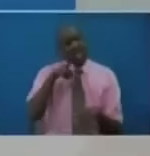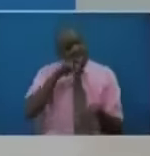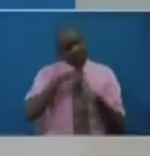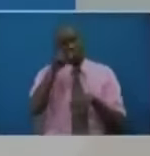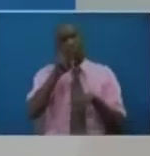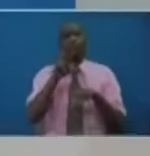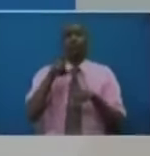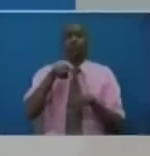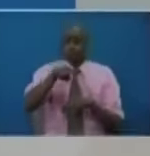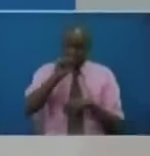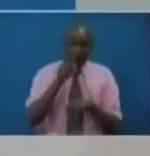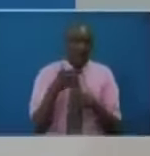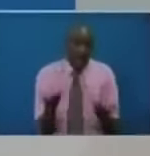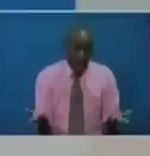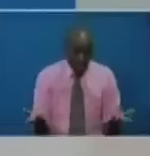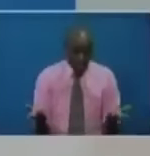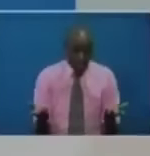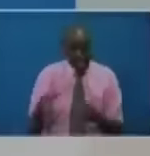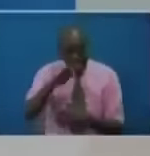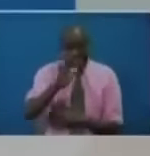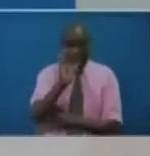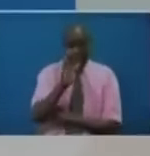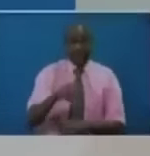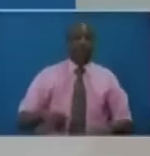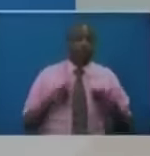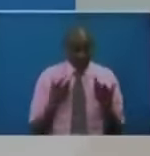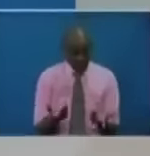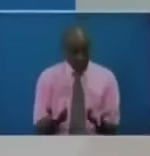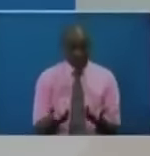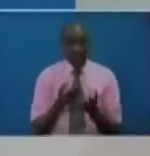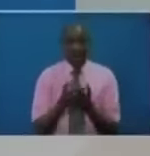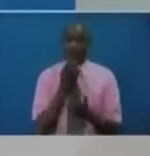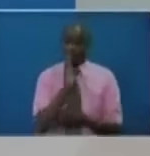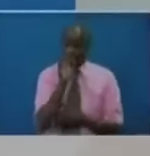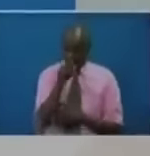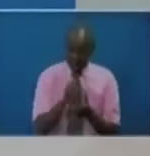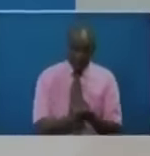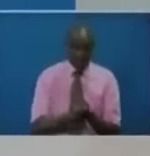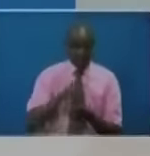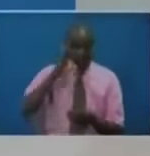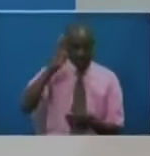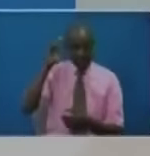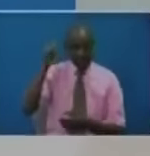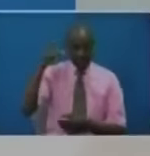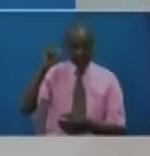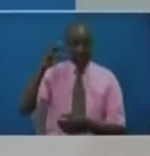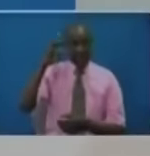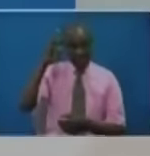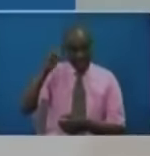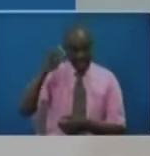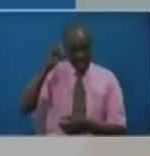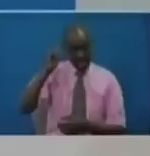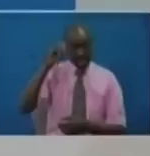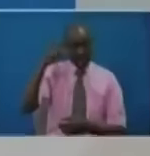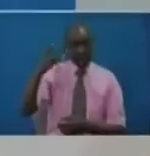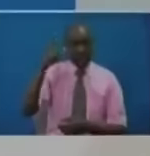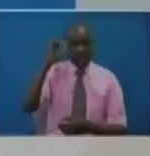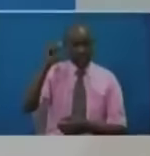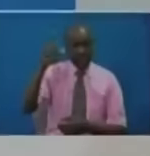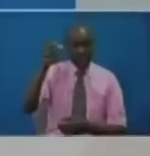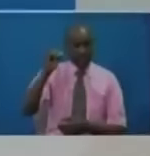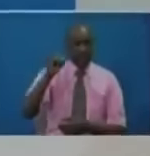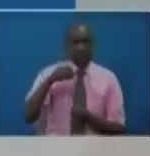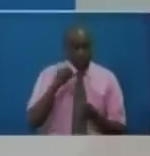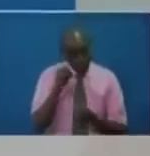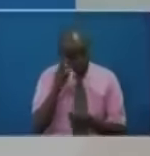been 5 days, and so we'd like to hear your feedback on that. Tweet me at Betty M. Kyalo or use the hashtag Friday Briefing, or you